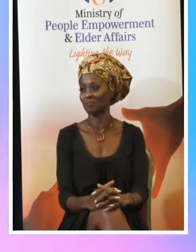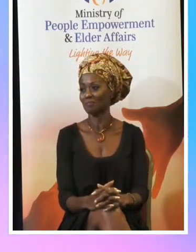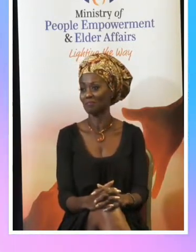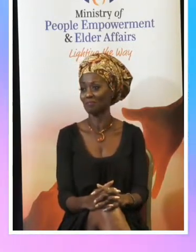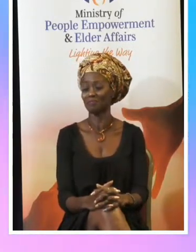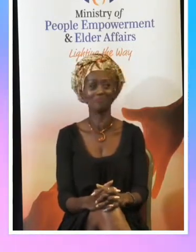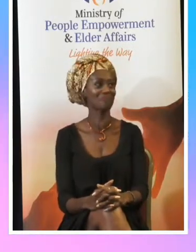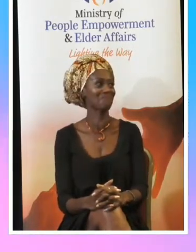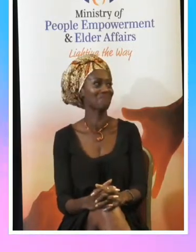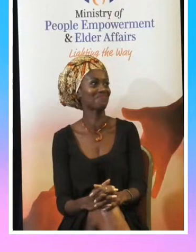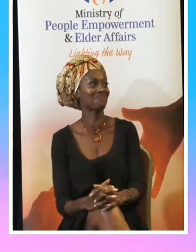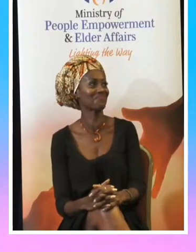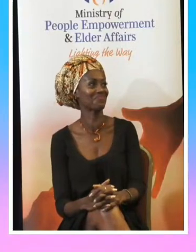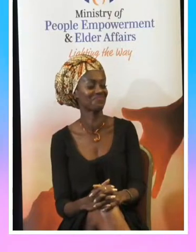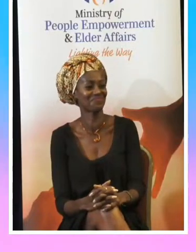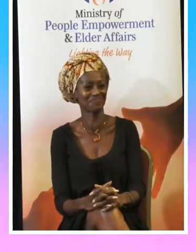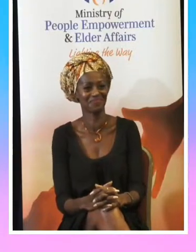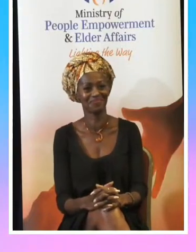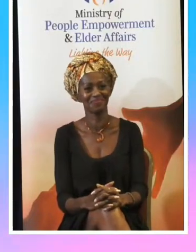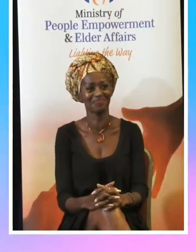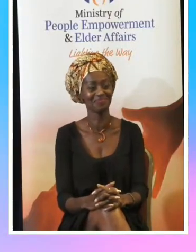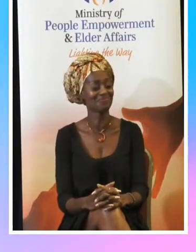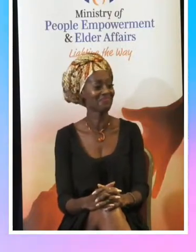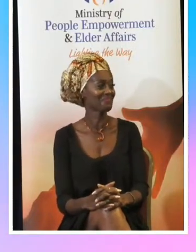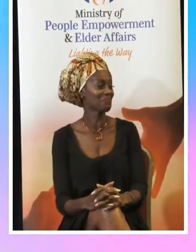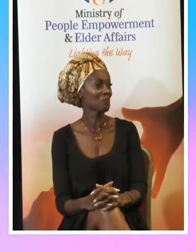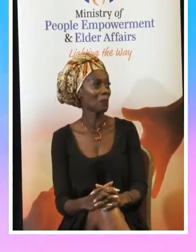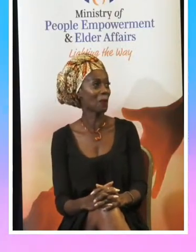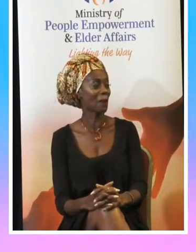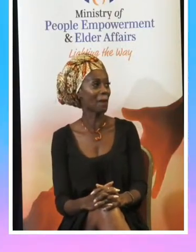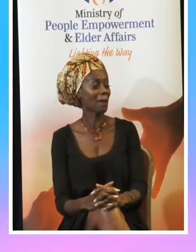I see Edmund Hinkson rising.